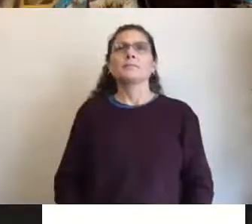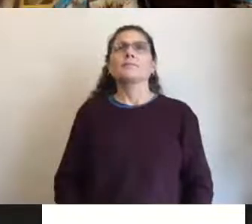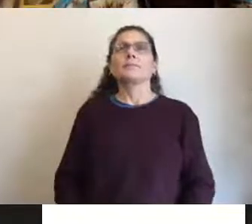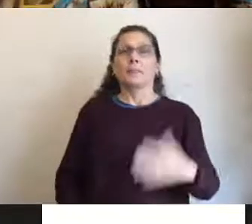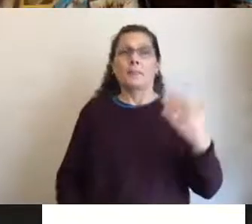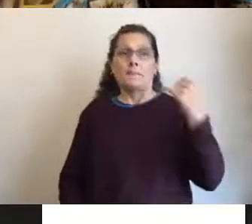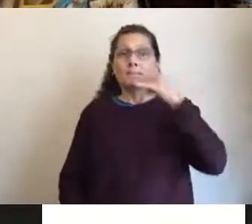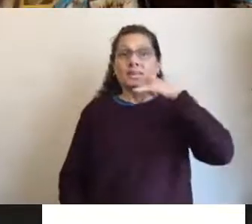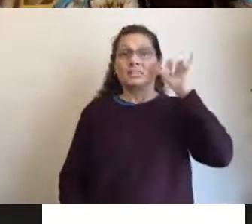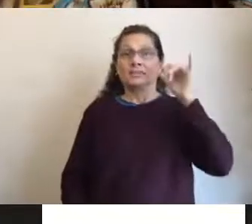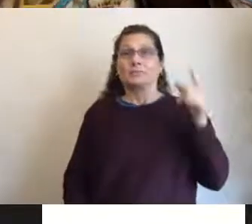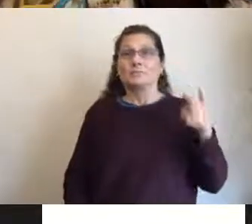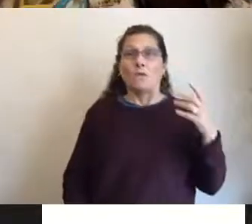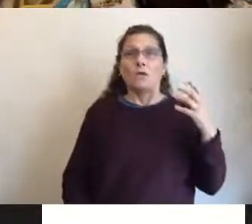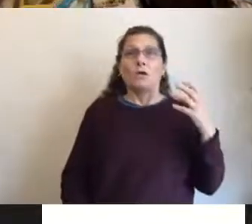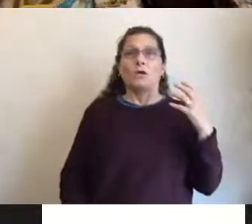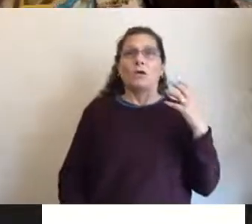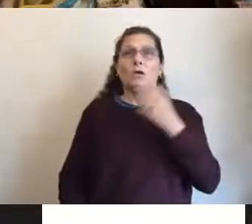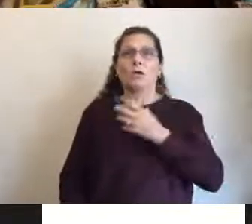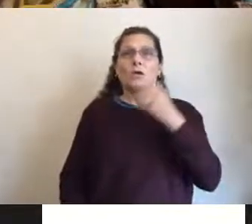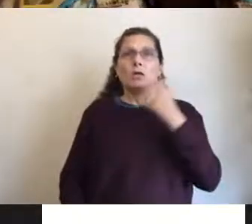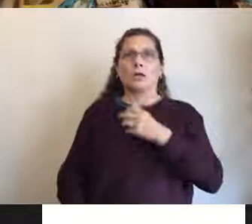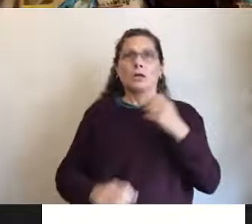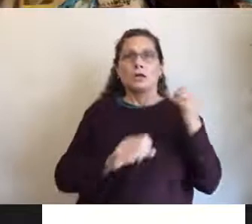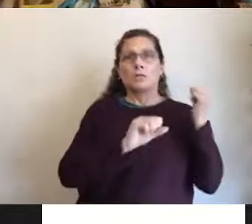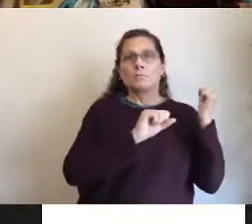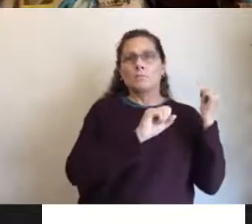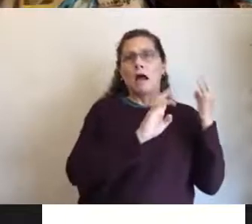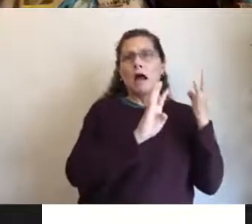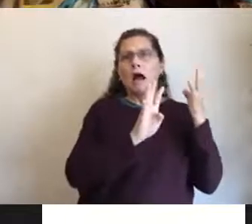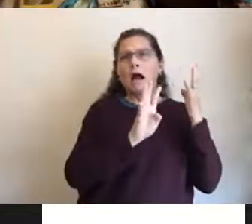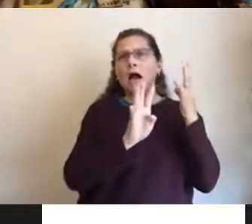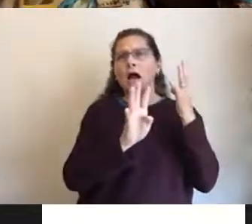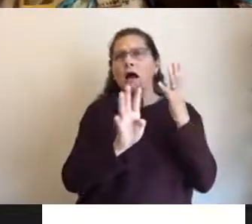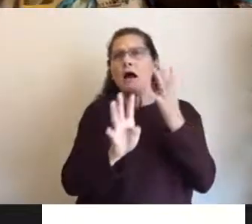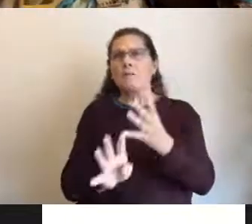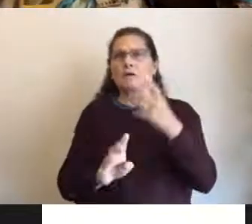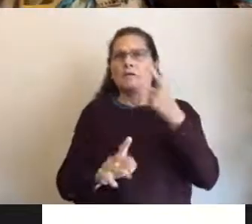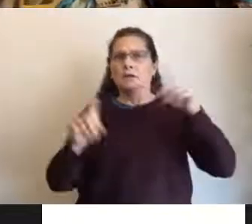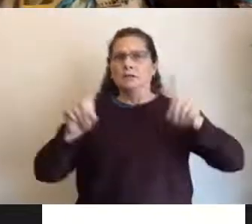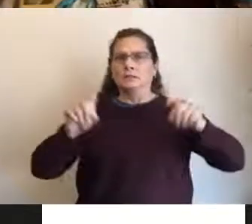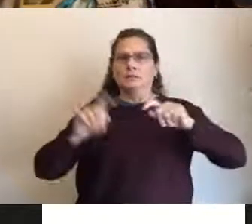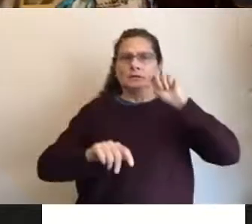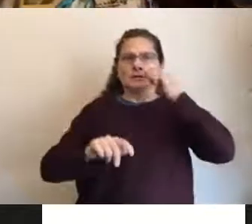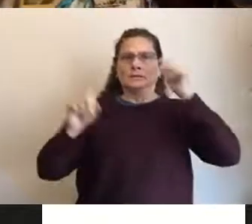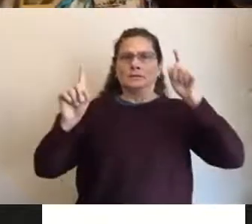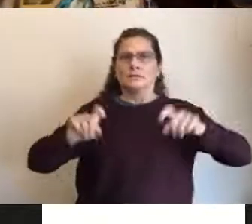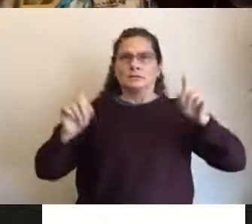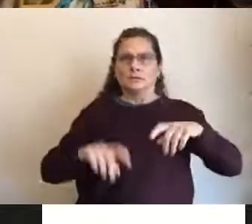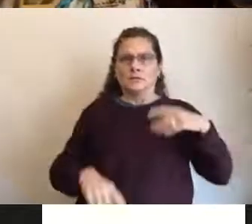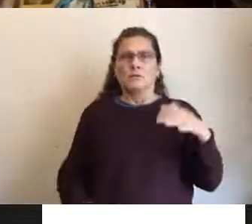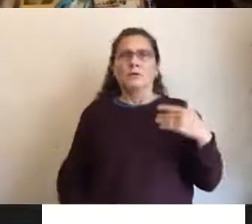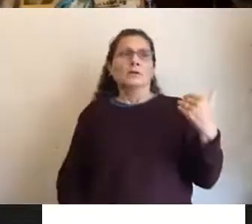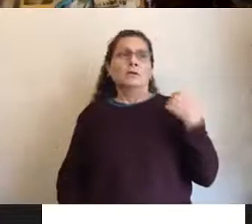that the testing was closed on election day at the Northwest and Southside Health Centers, but yesterday we had 2,354 people at Miller